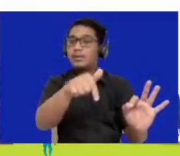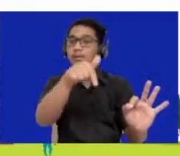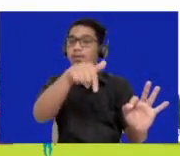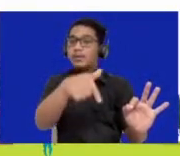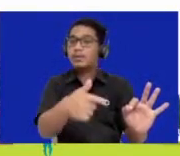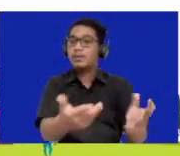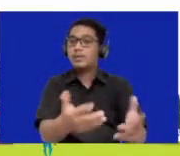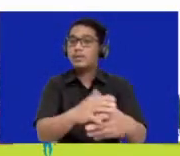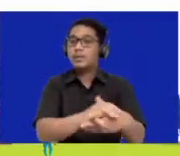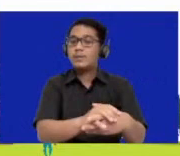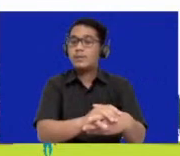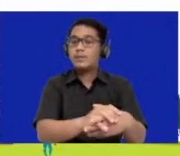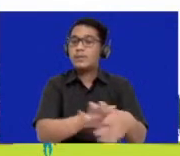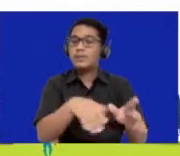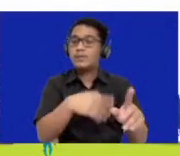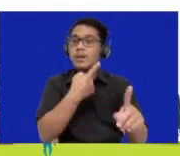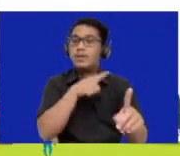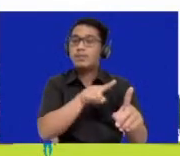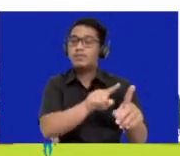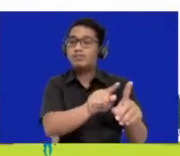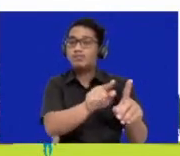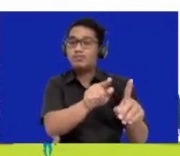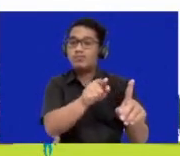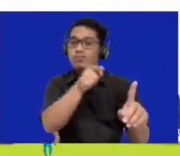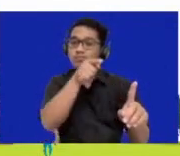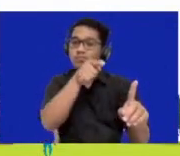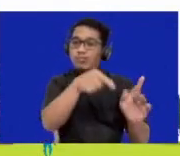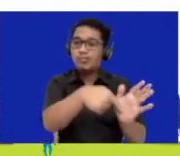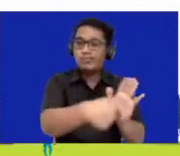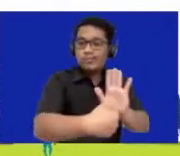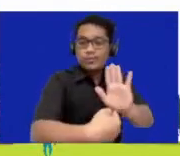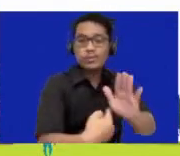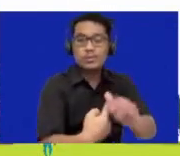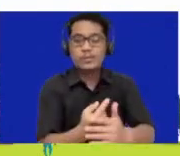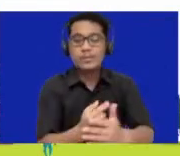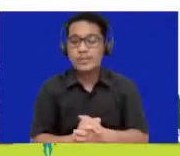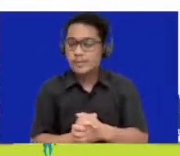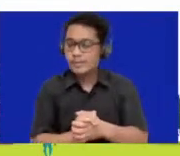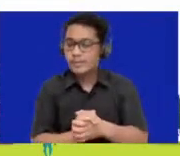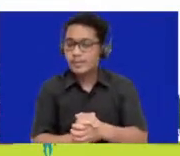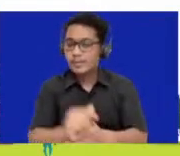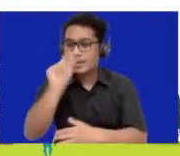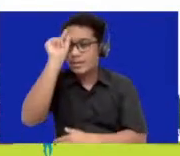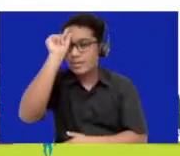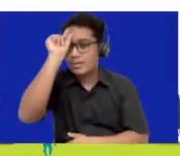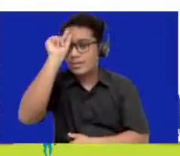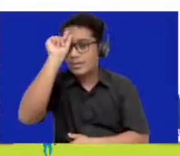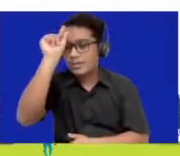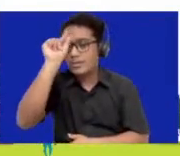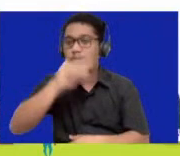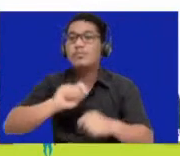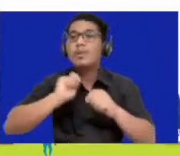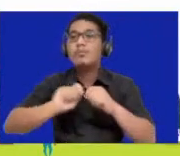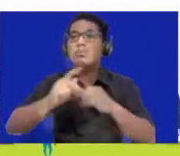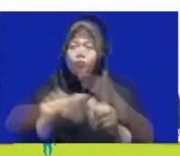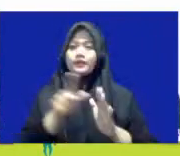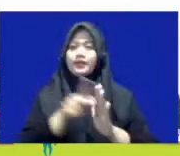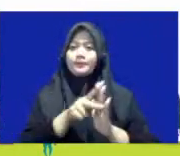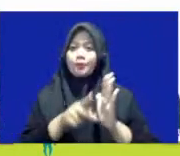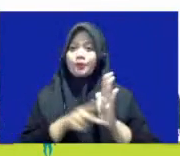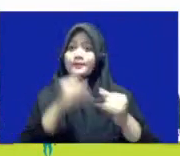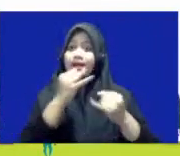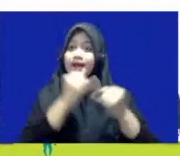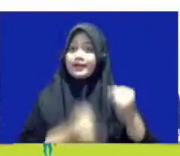reducing loss of life and property from cyclones in Bangladesh, bringing out and organizing the strength of at-risk